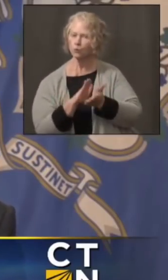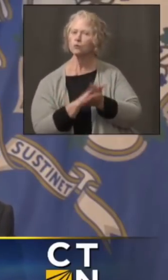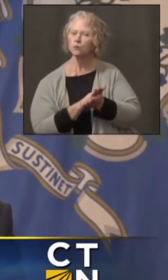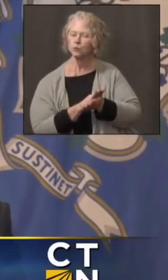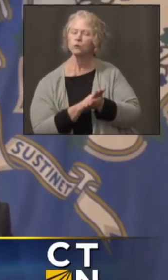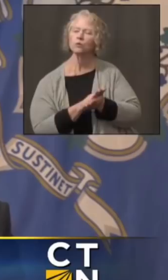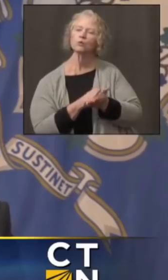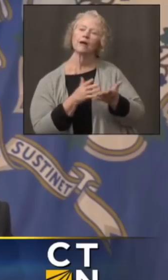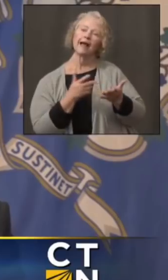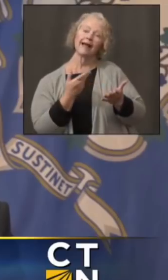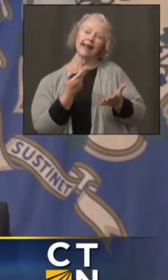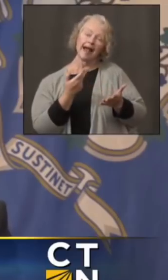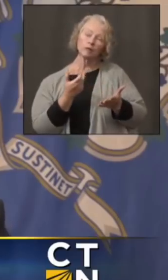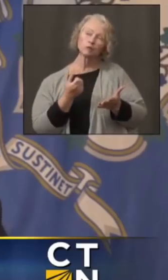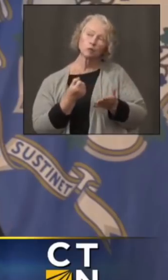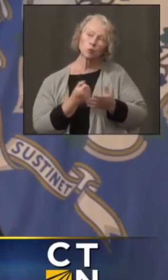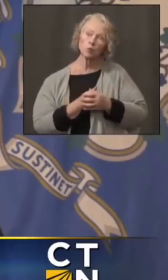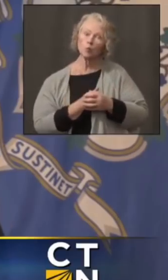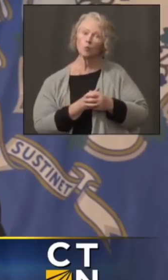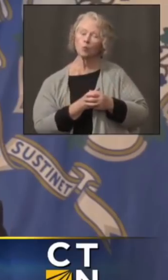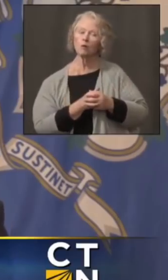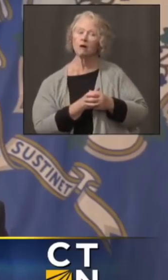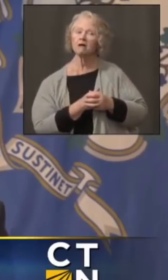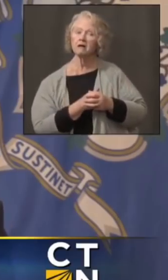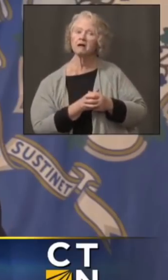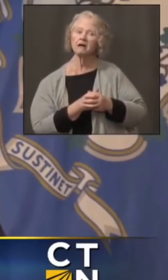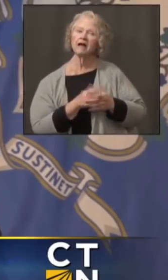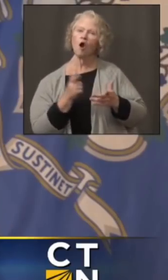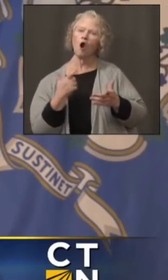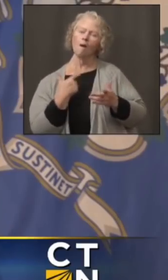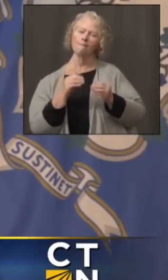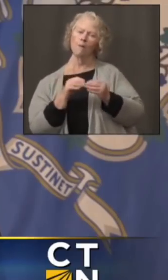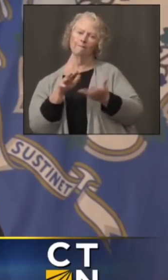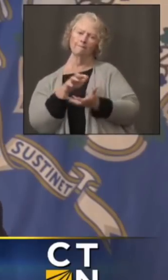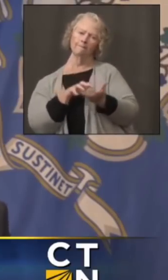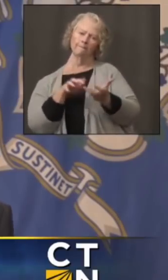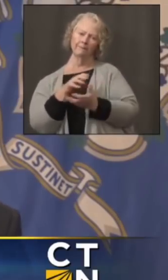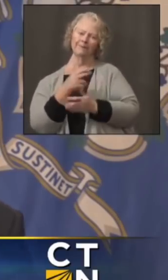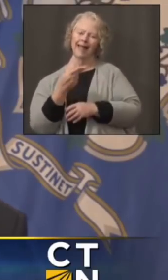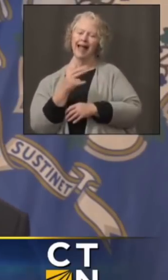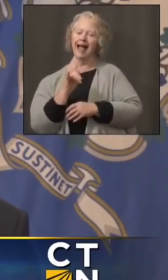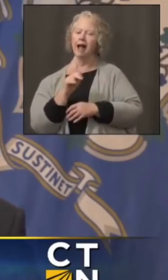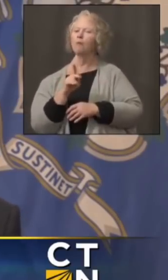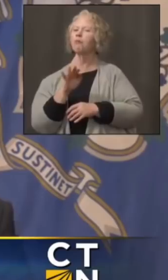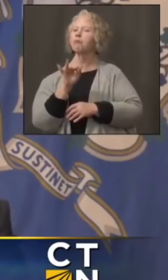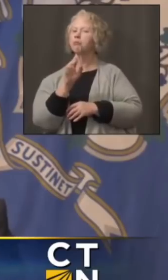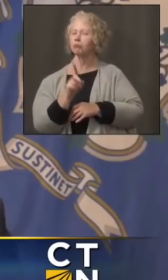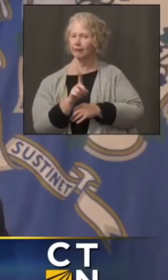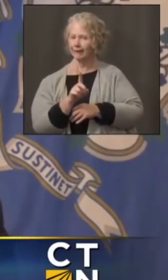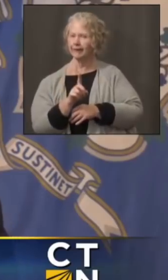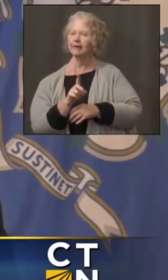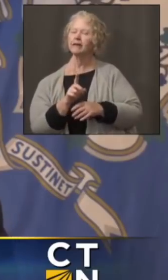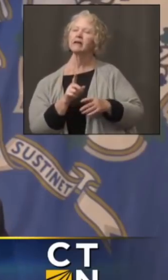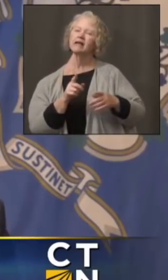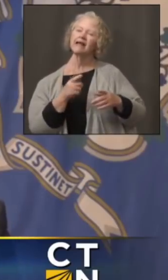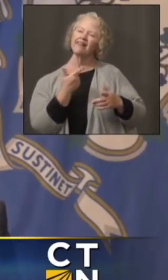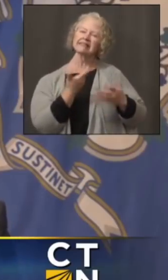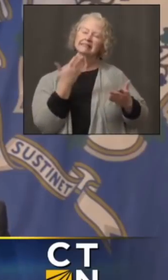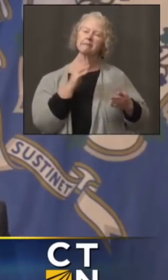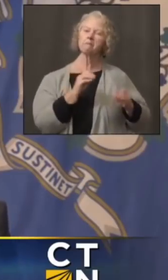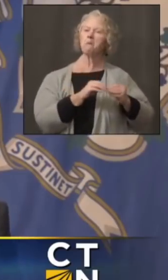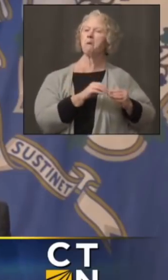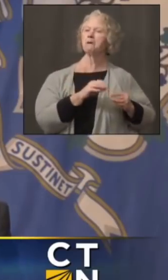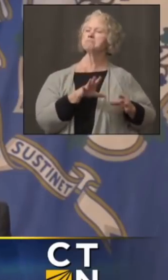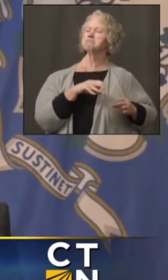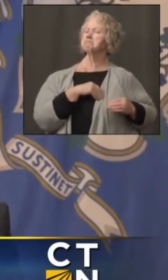when it comes to the high schools, I think they're more likely to be hybrid. They're more likely to be better at doing distance or virtual learning. But